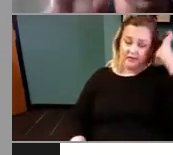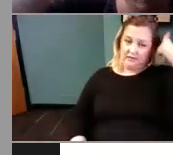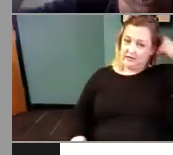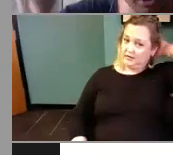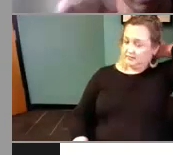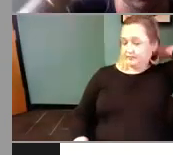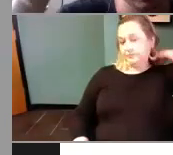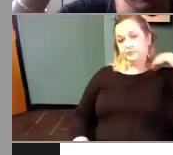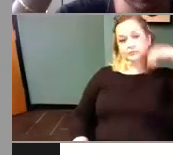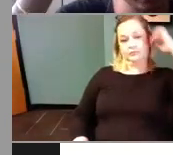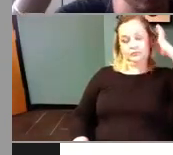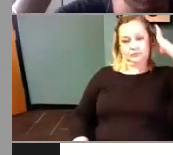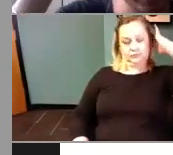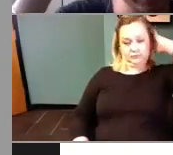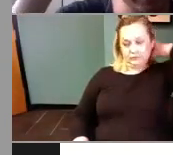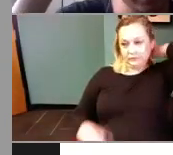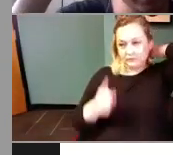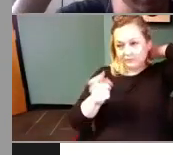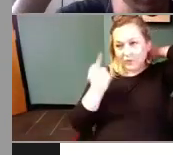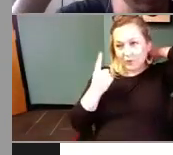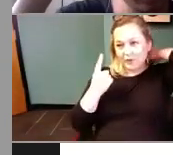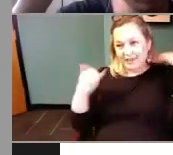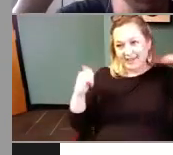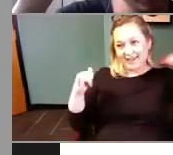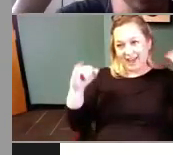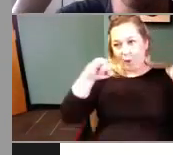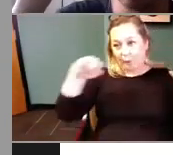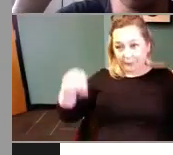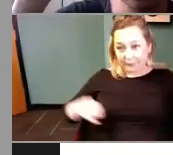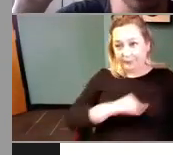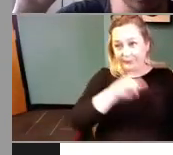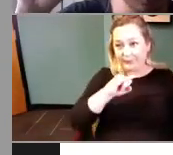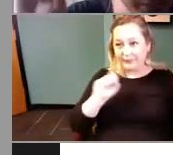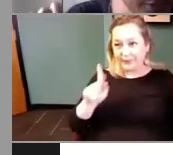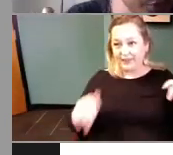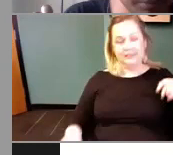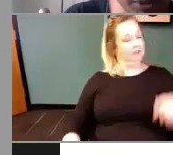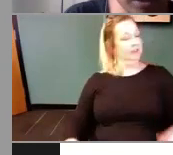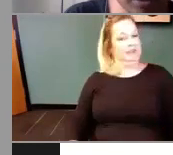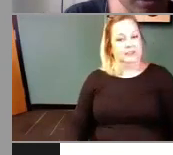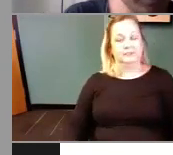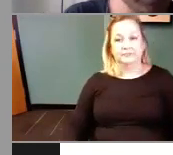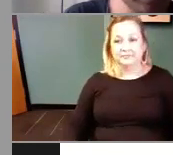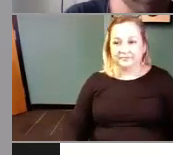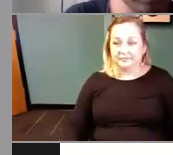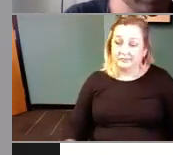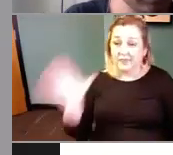this, right? From shirt, there is a connection to pants, right? Could you type in yes or no? I could make my drawing better.